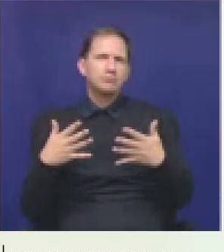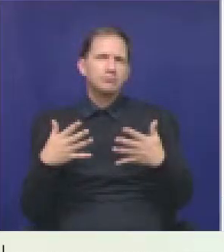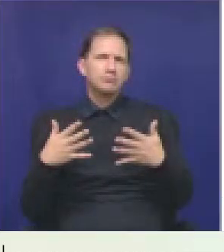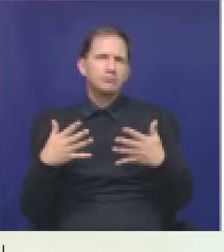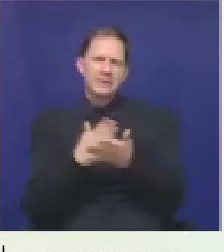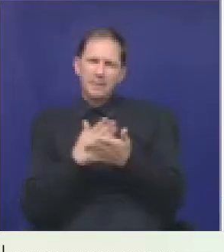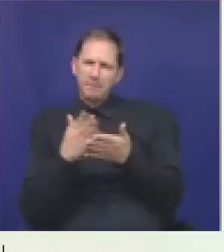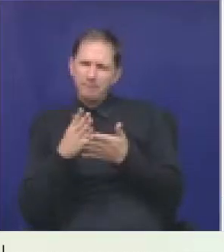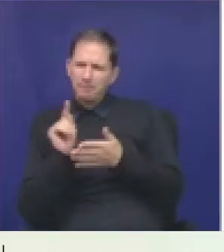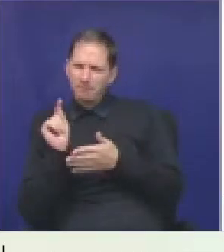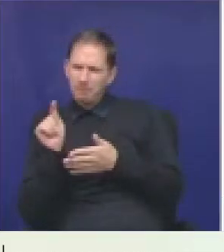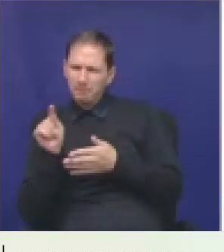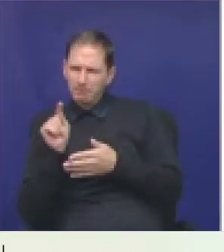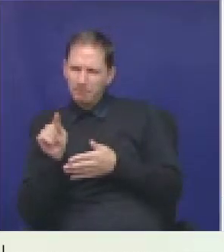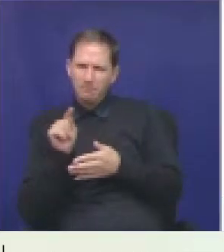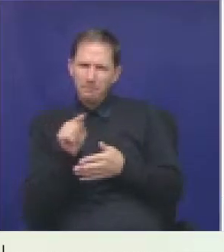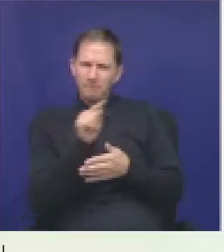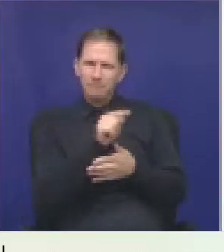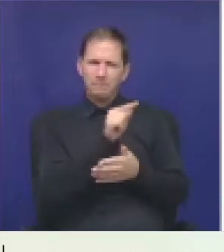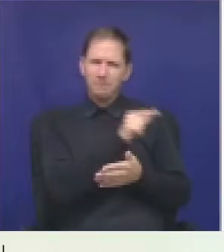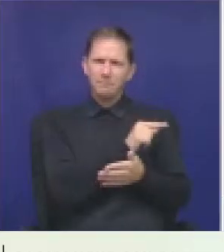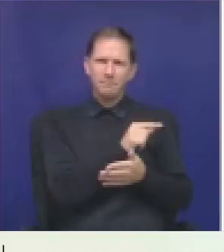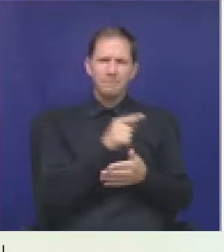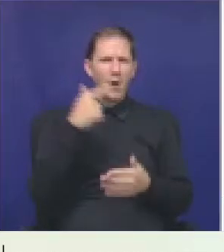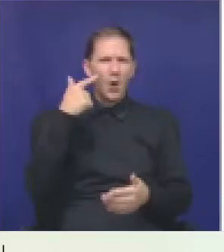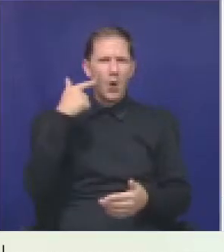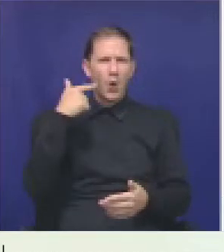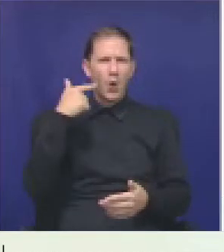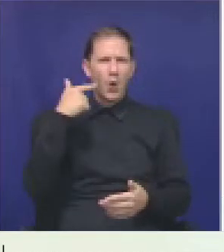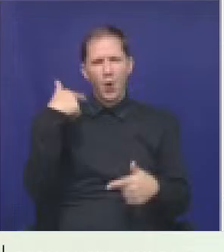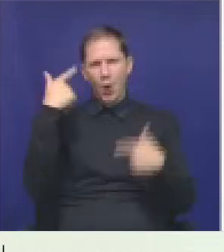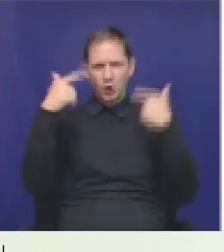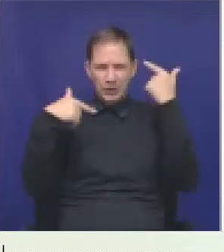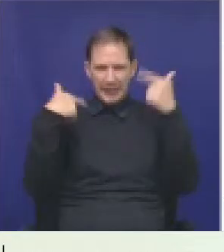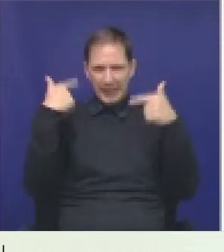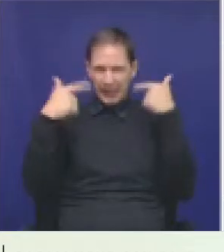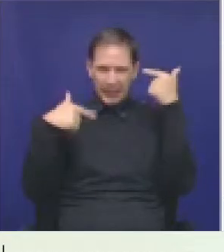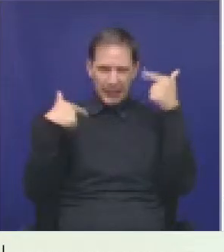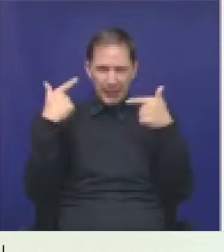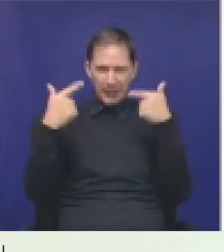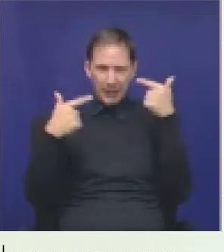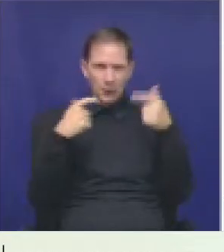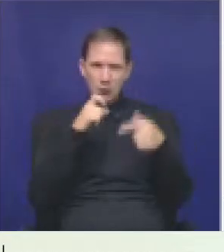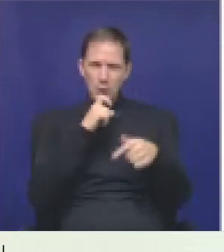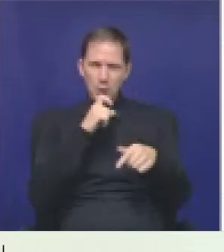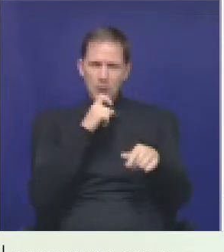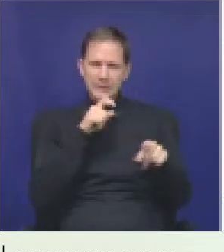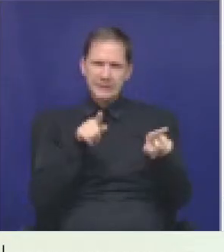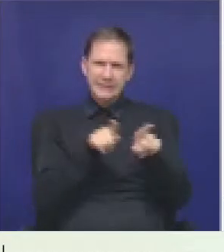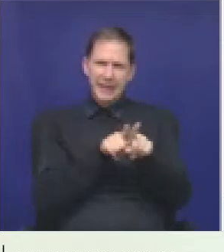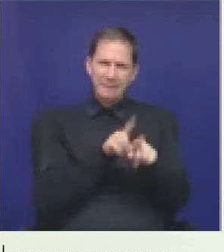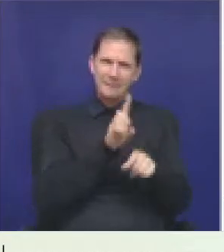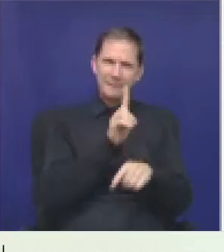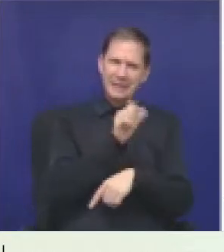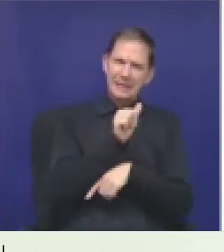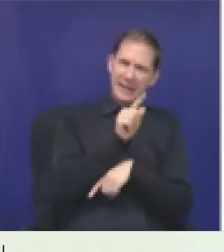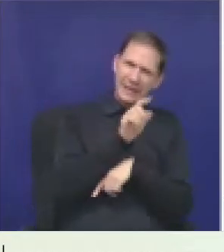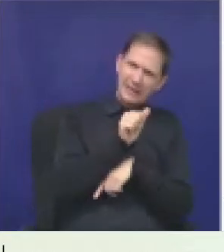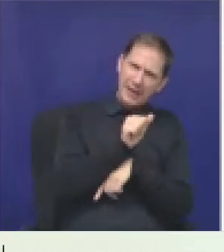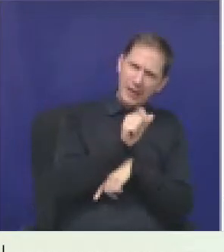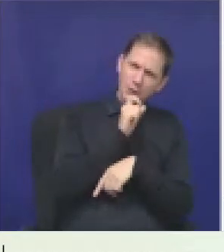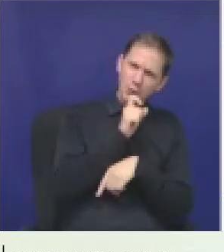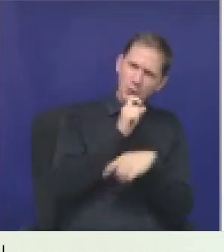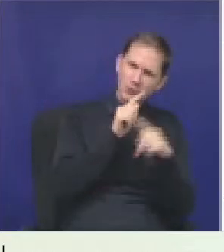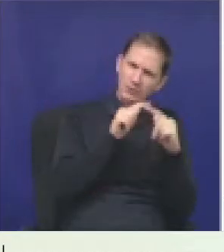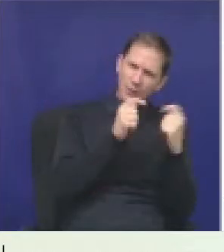of the members who have come here, quoted numbers from Stats SA, used the very same data that is produced by the team of